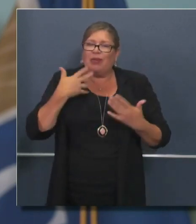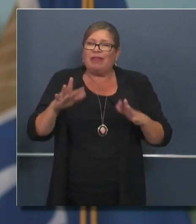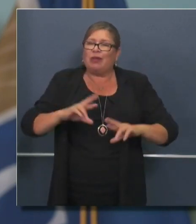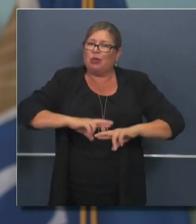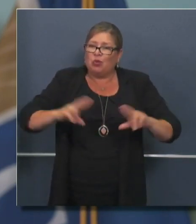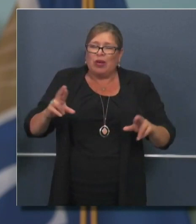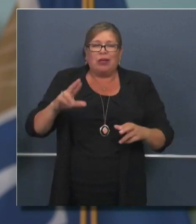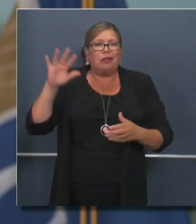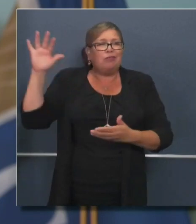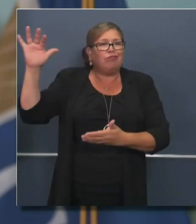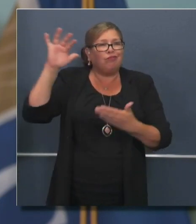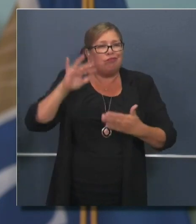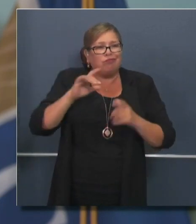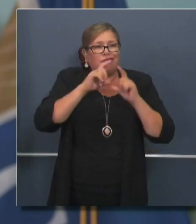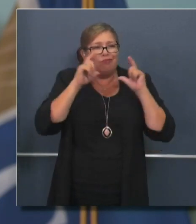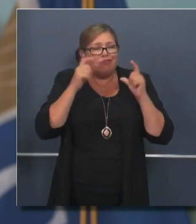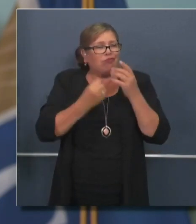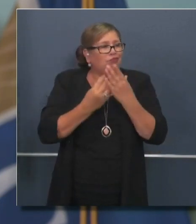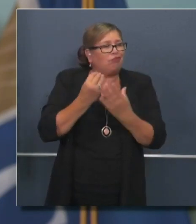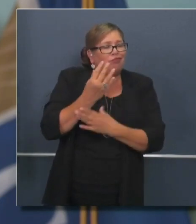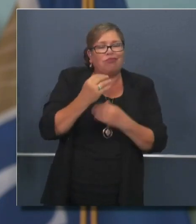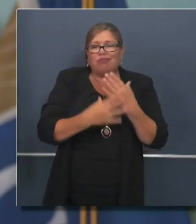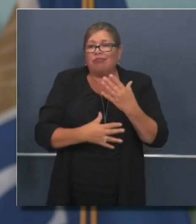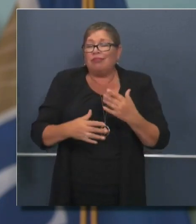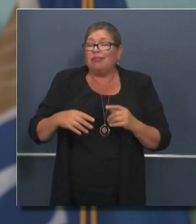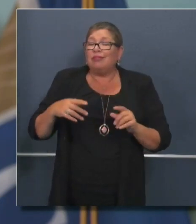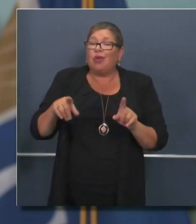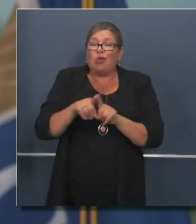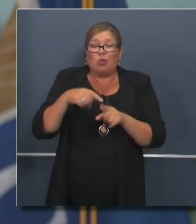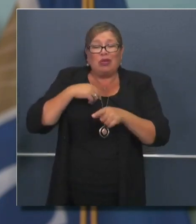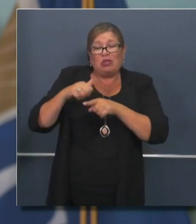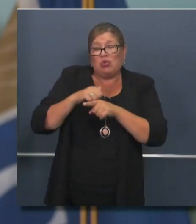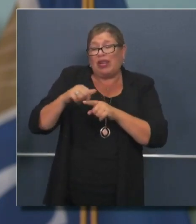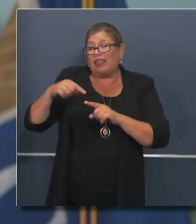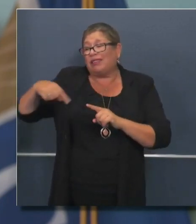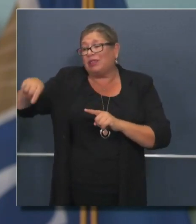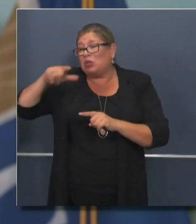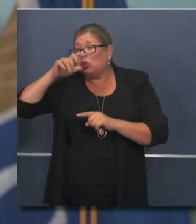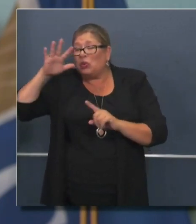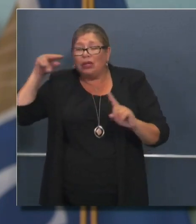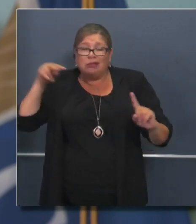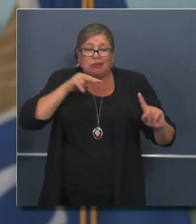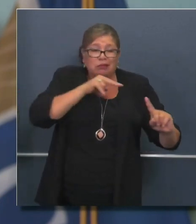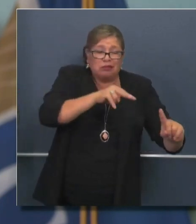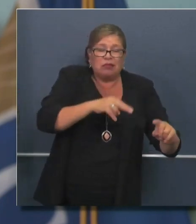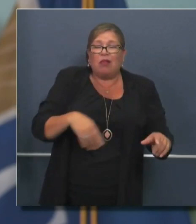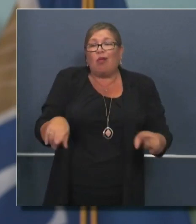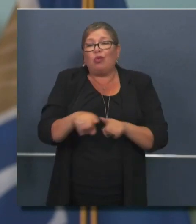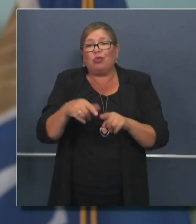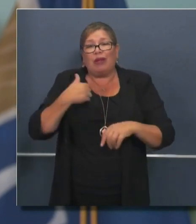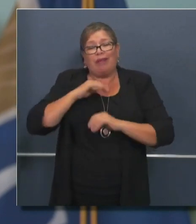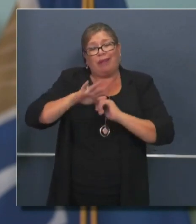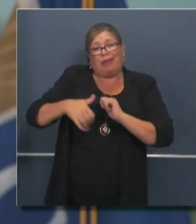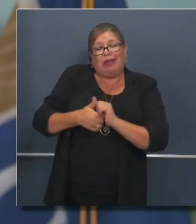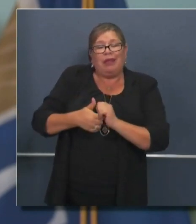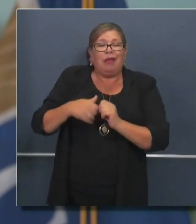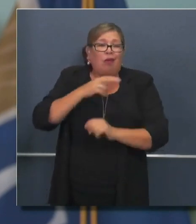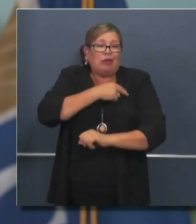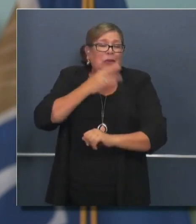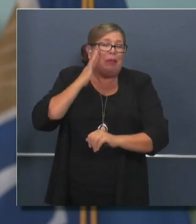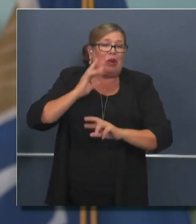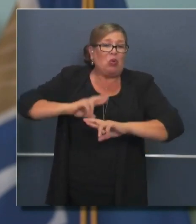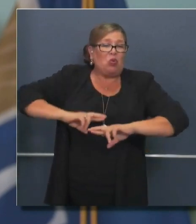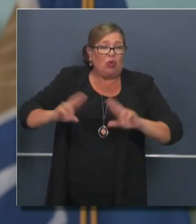more testing, to hire more tracers, to train more tracers, to find more alternative care sites, and to work in the spirit of collaboration